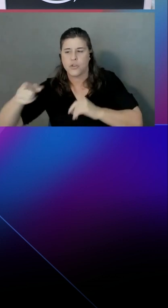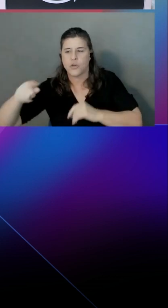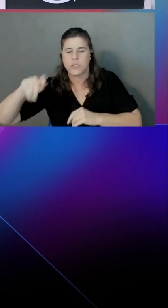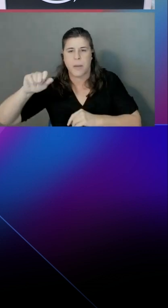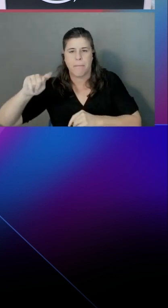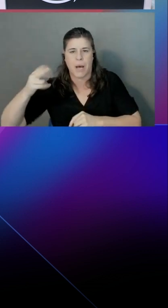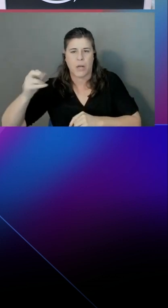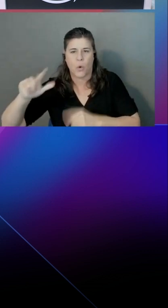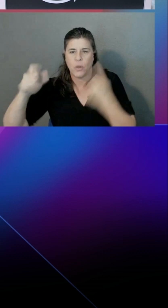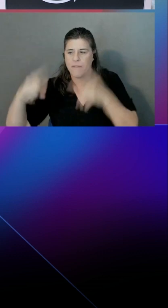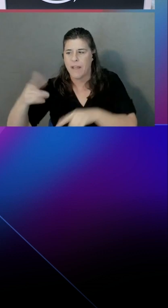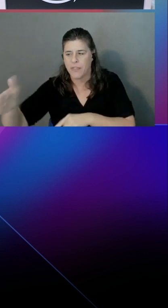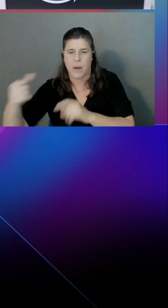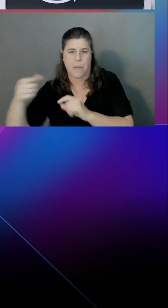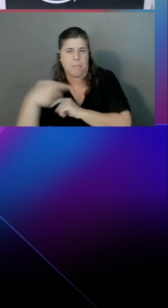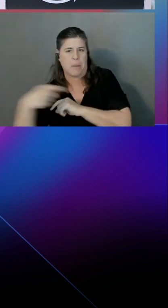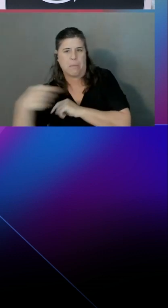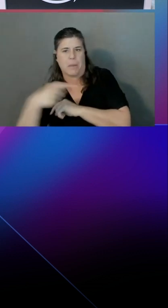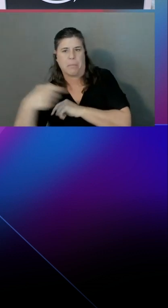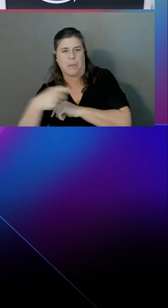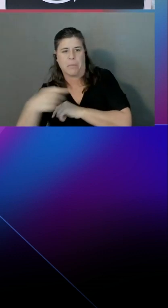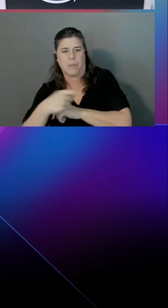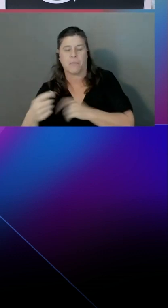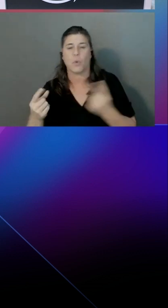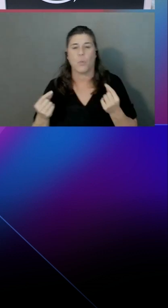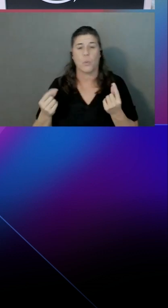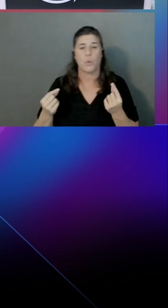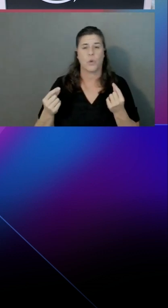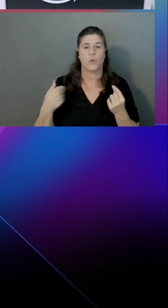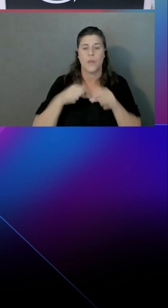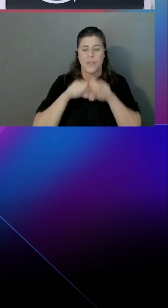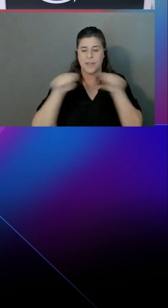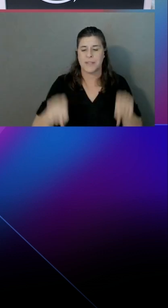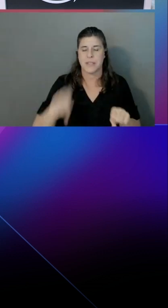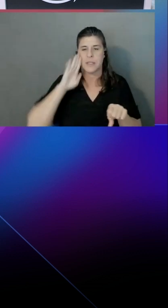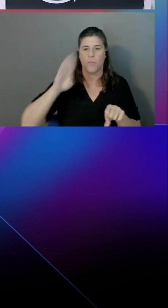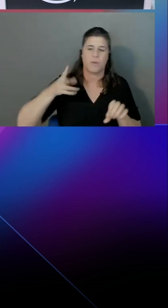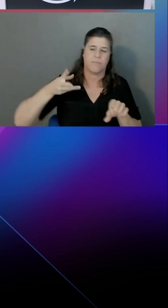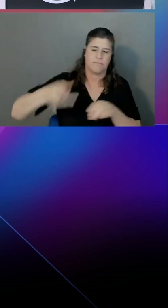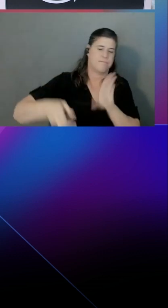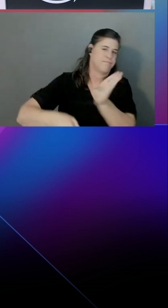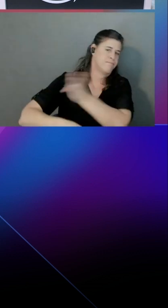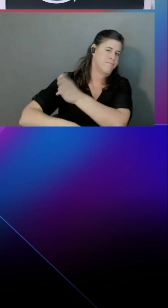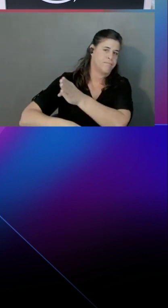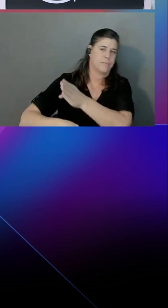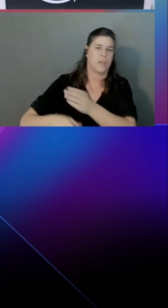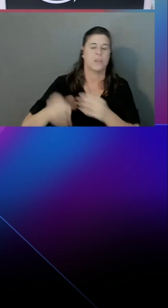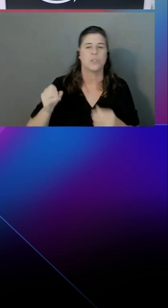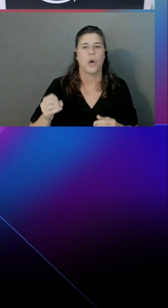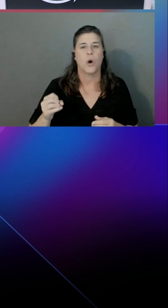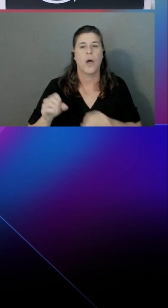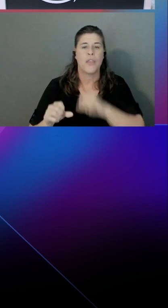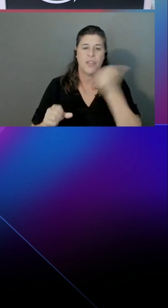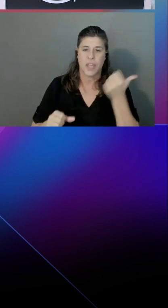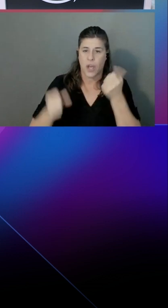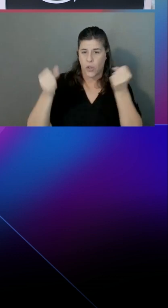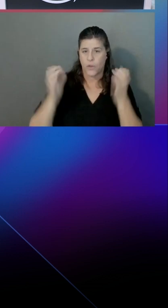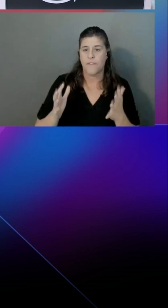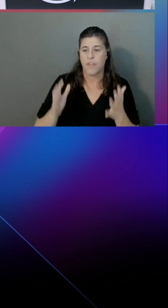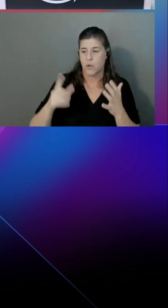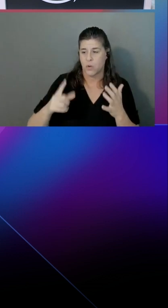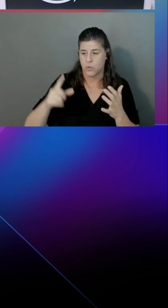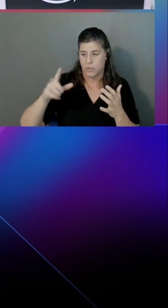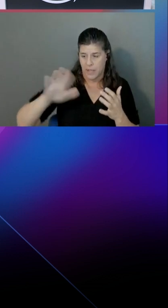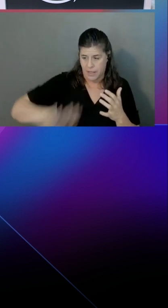and what we can do is the system will shut that down so that the other vehicles from this OEM won't